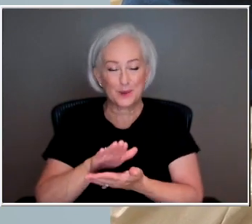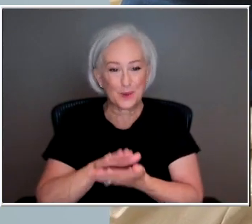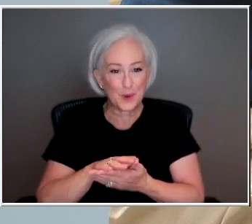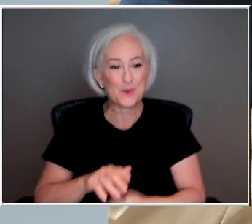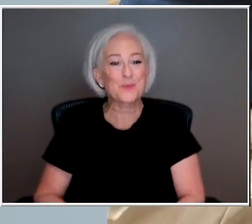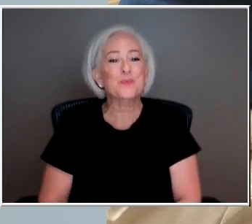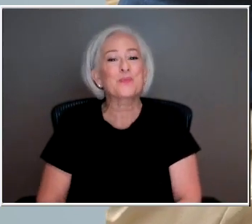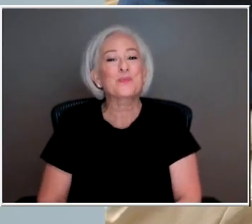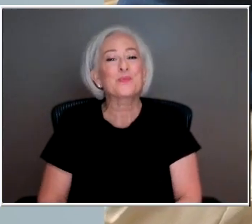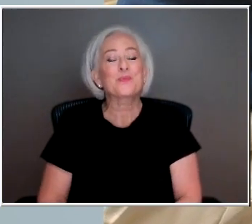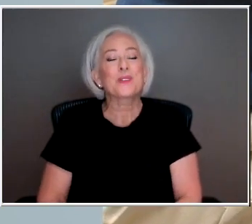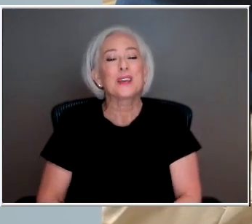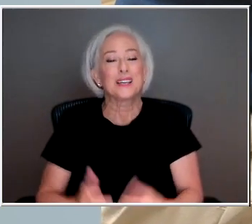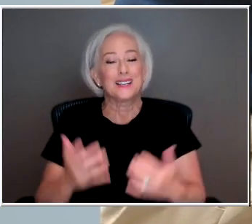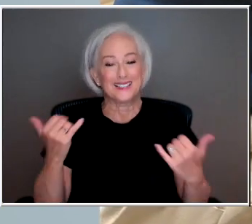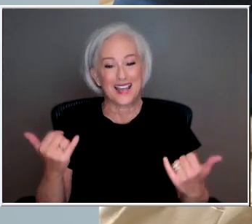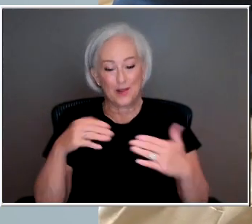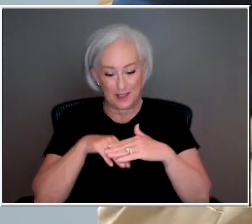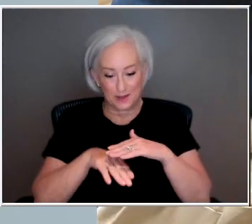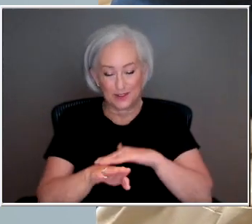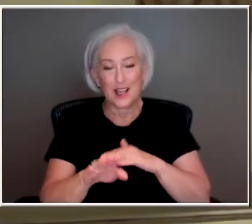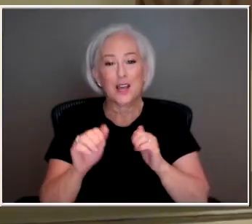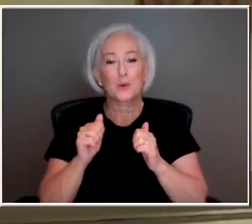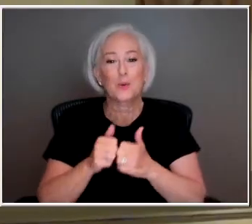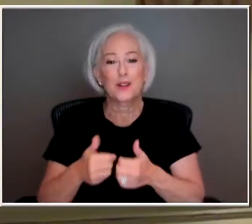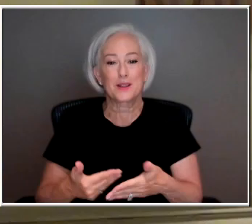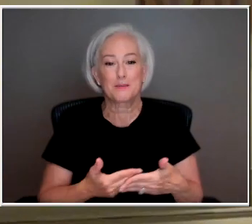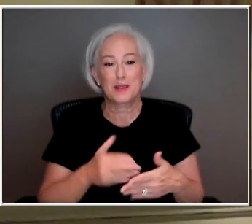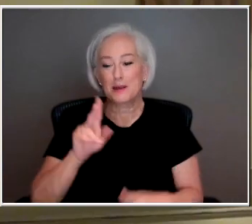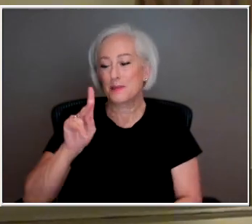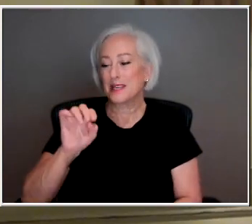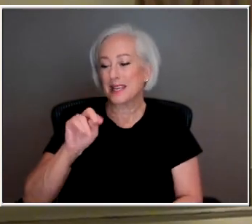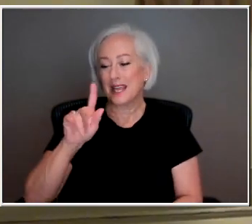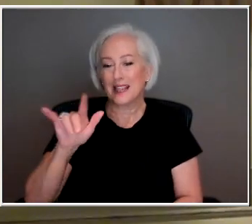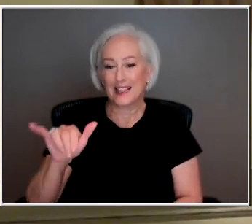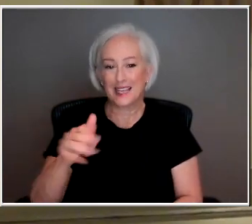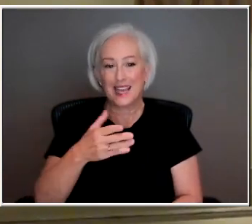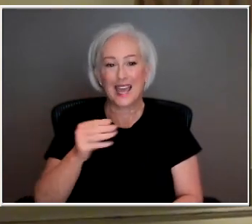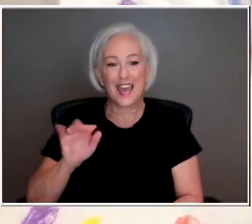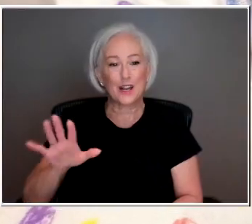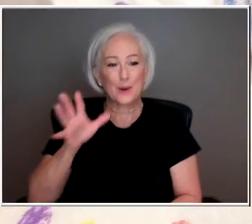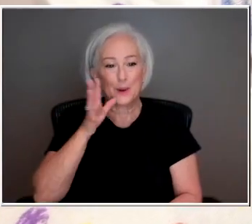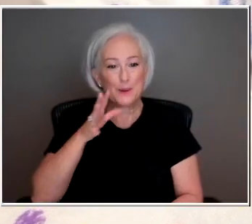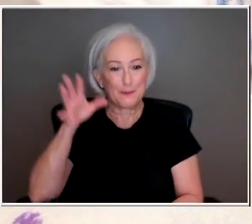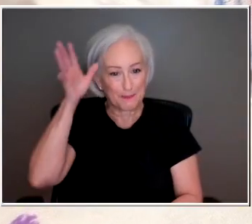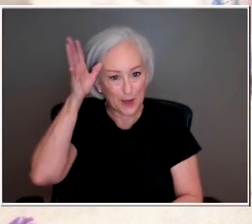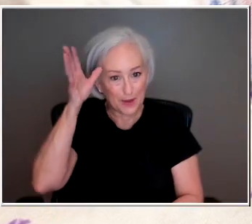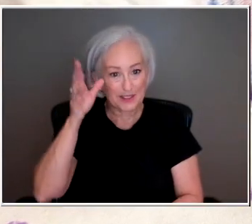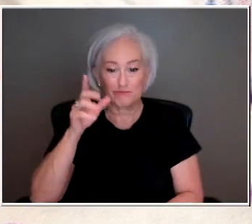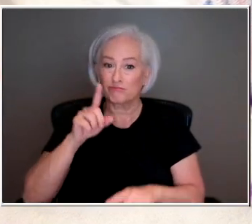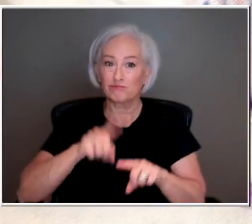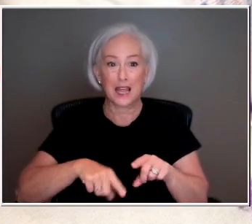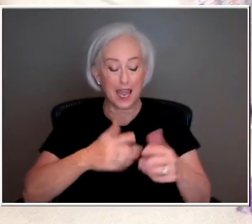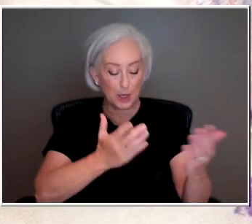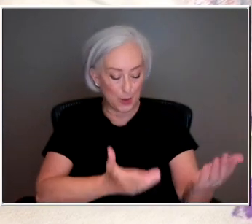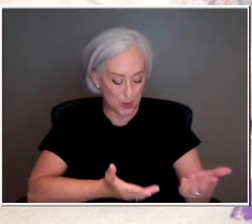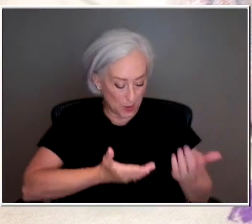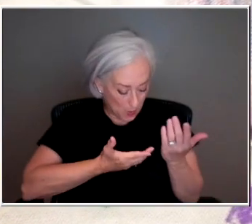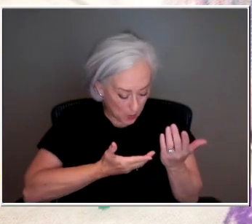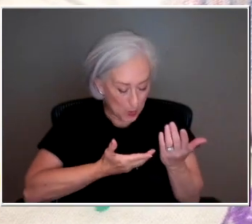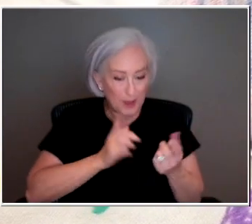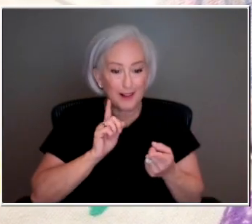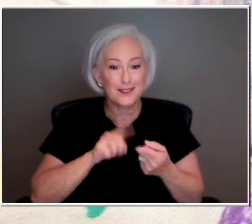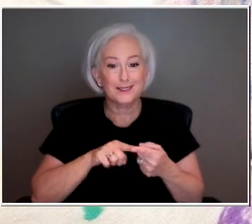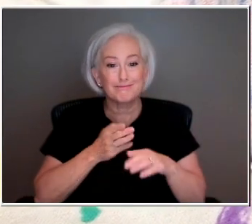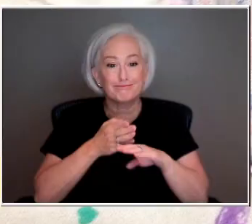with baby Kinley and her parents. I didn't get to hold her until she was 1 week old, and then that was with tubes taped to me, and her little